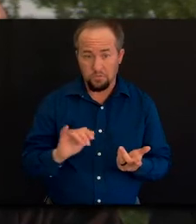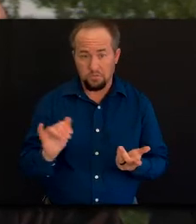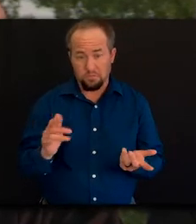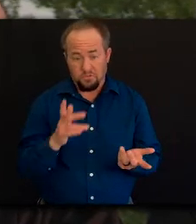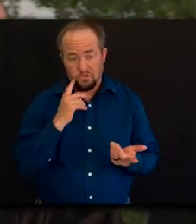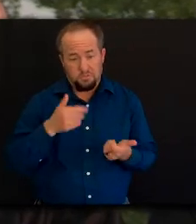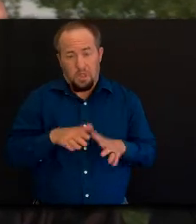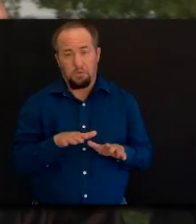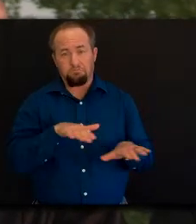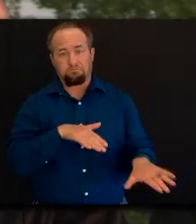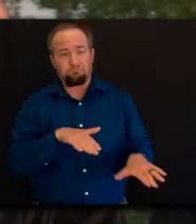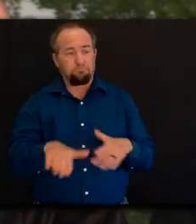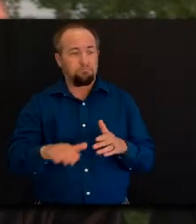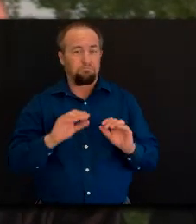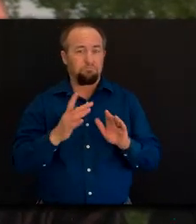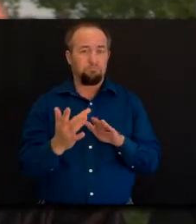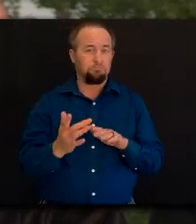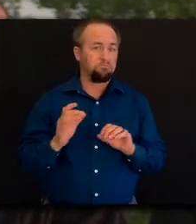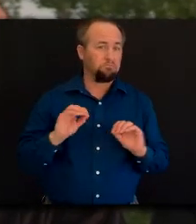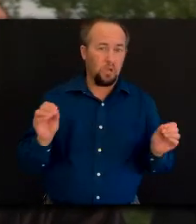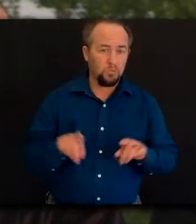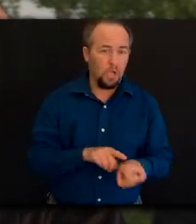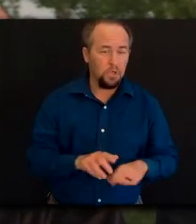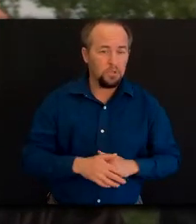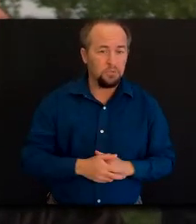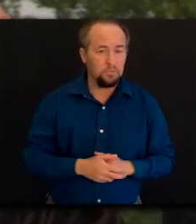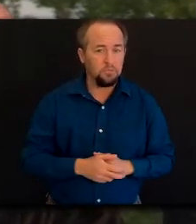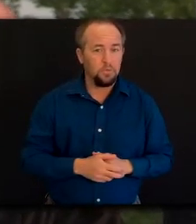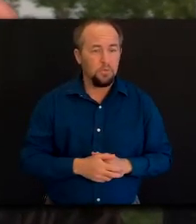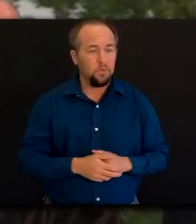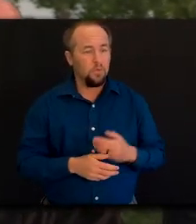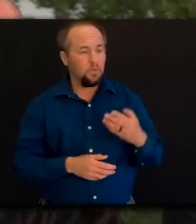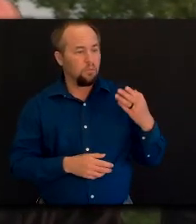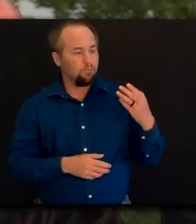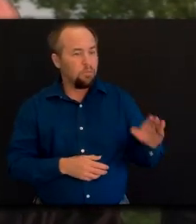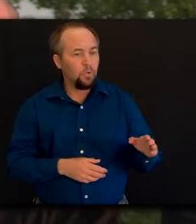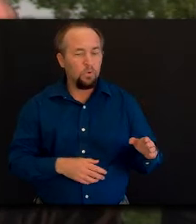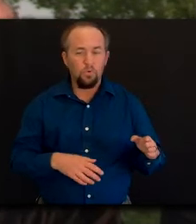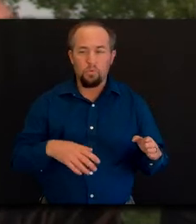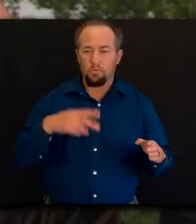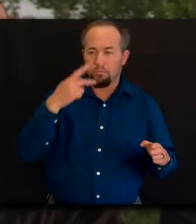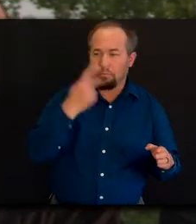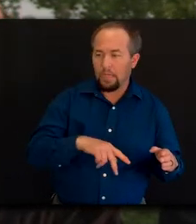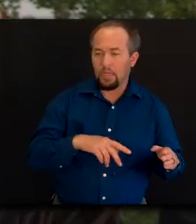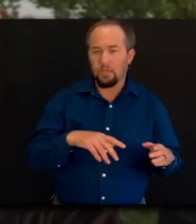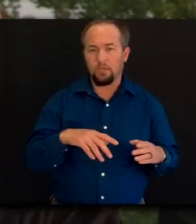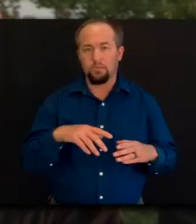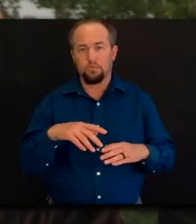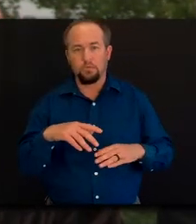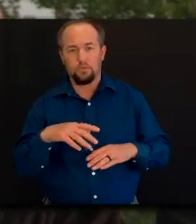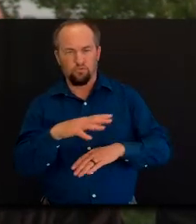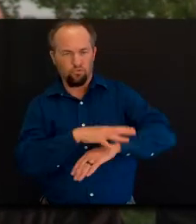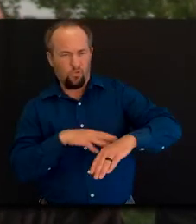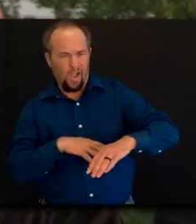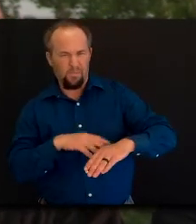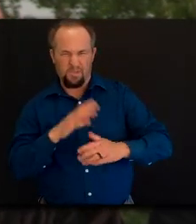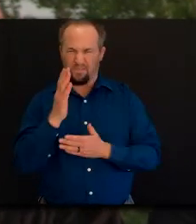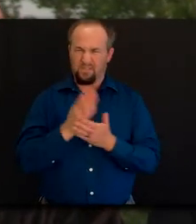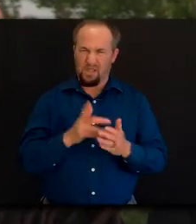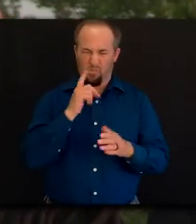out. There are blue socks and pink socks, striped socks, and socks with that weird lip on the